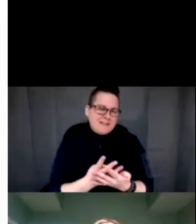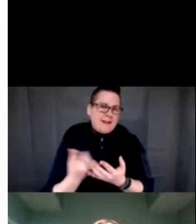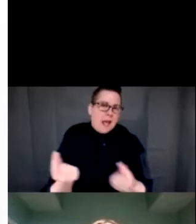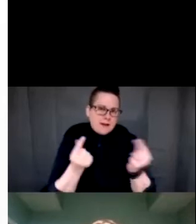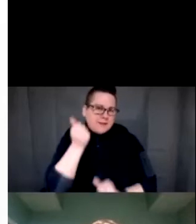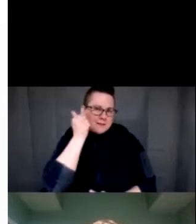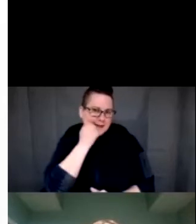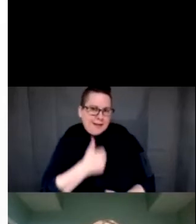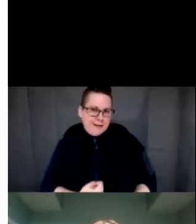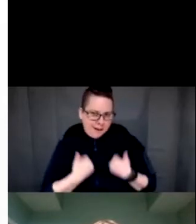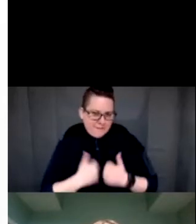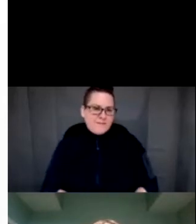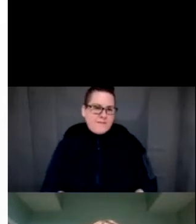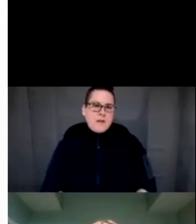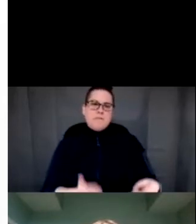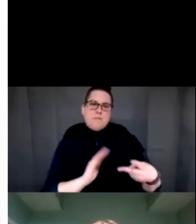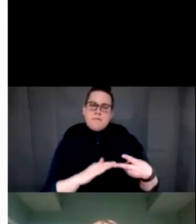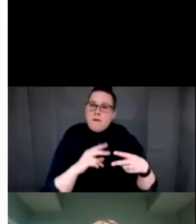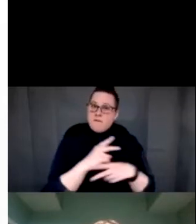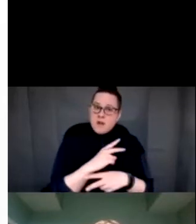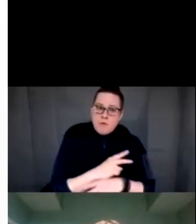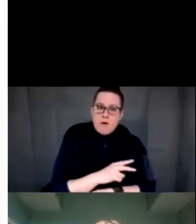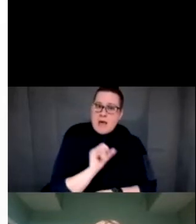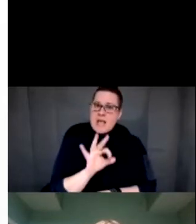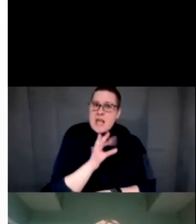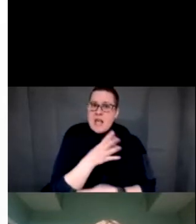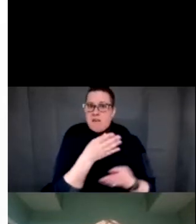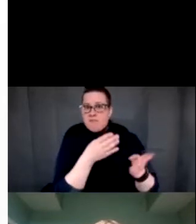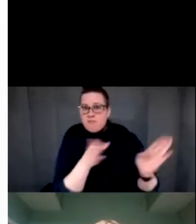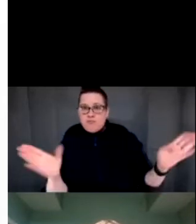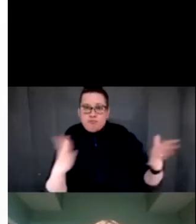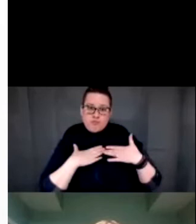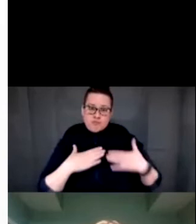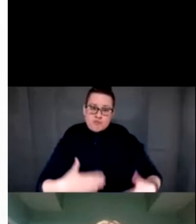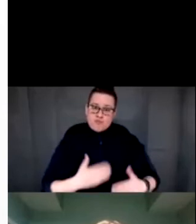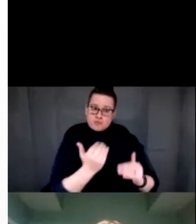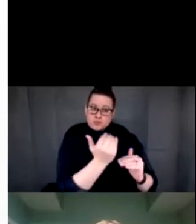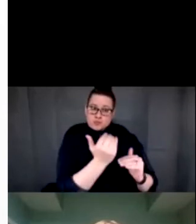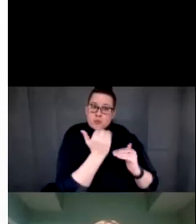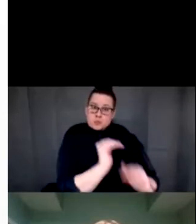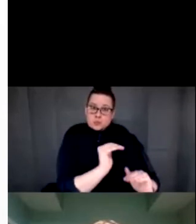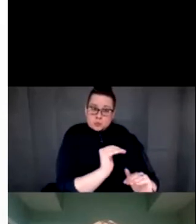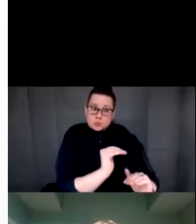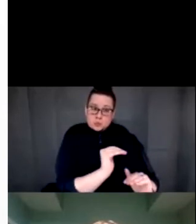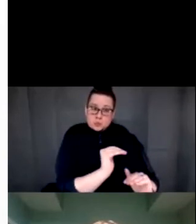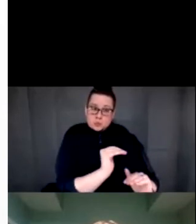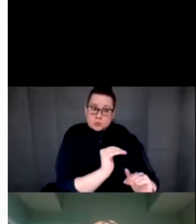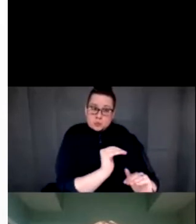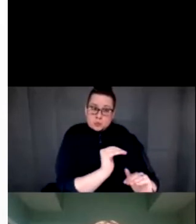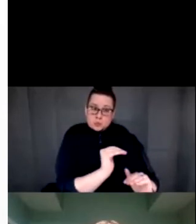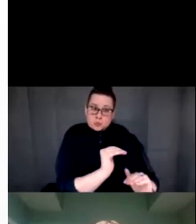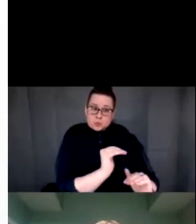living. And then to determine if deficits in overall physical capacity as well as cognition are useful